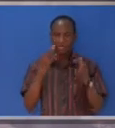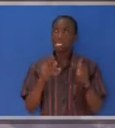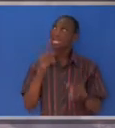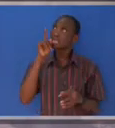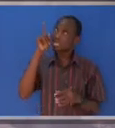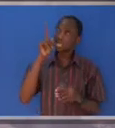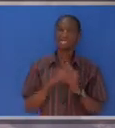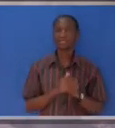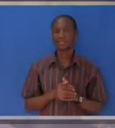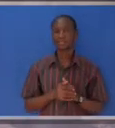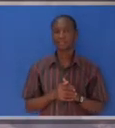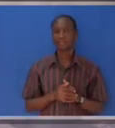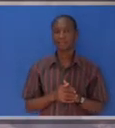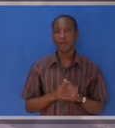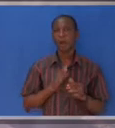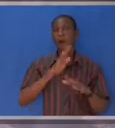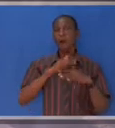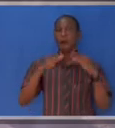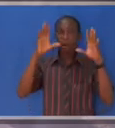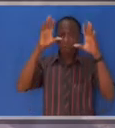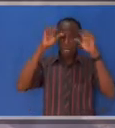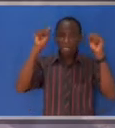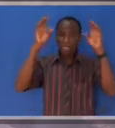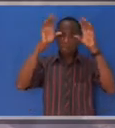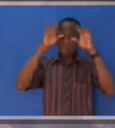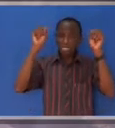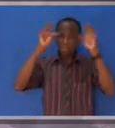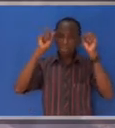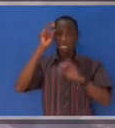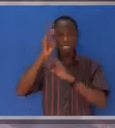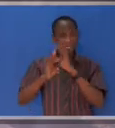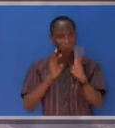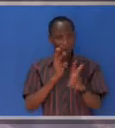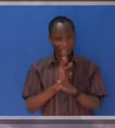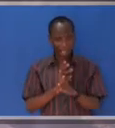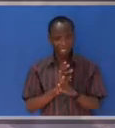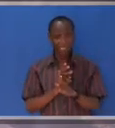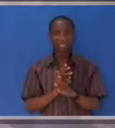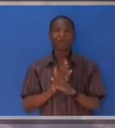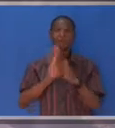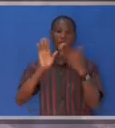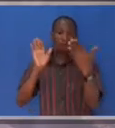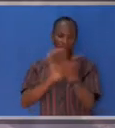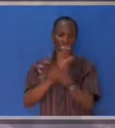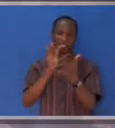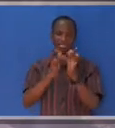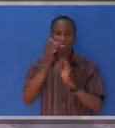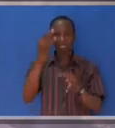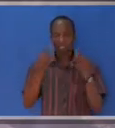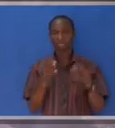wo wiase afanan free tete abakwasem banyina la bagina Yesu atemwedi. Edwanim